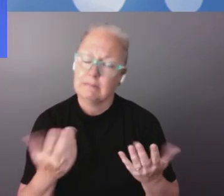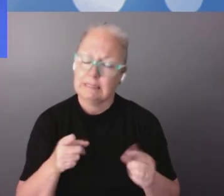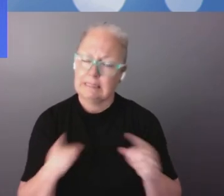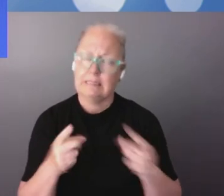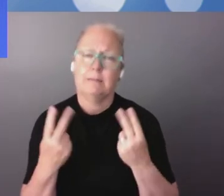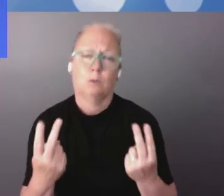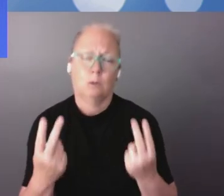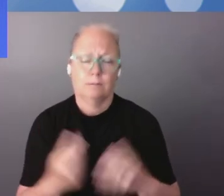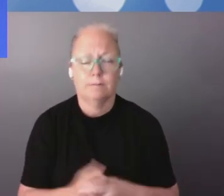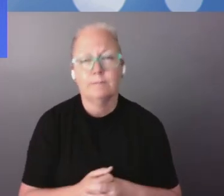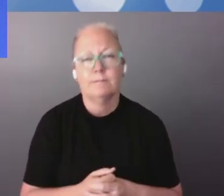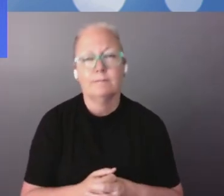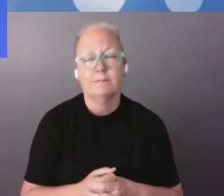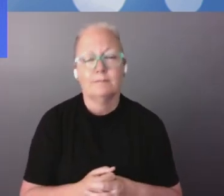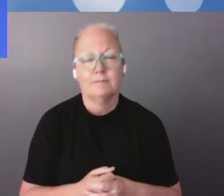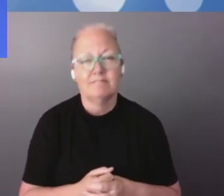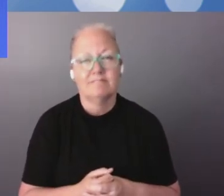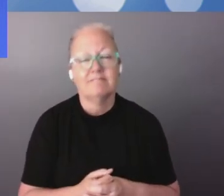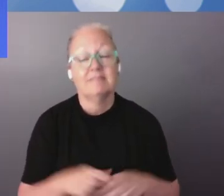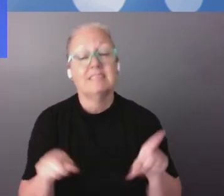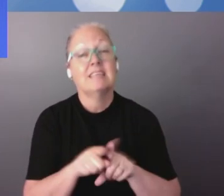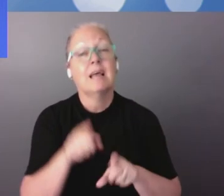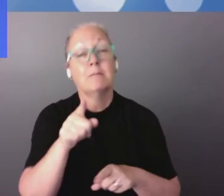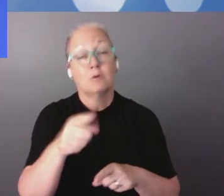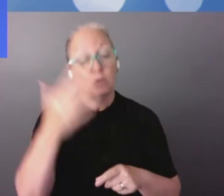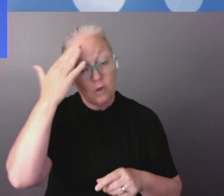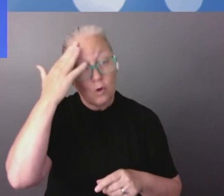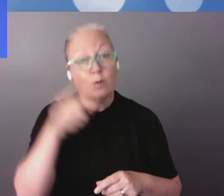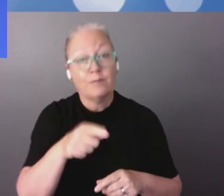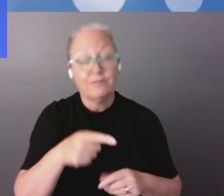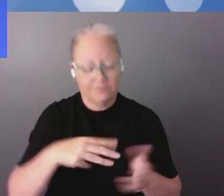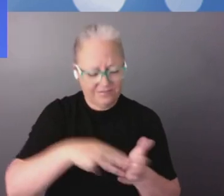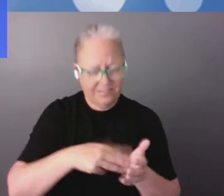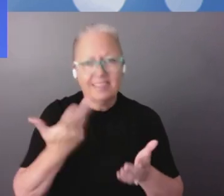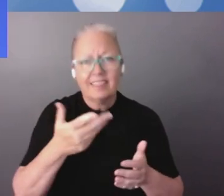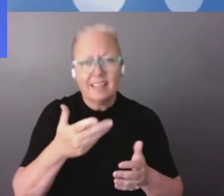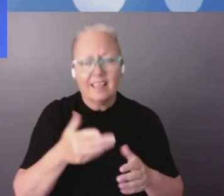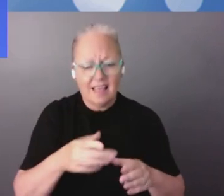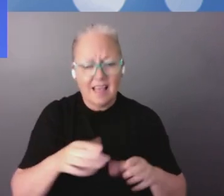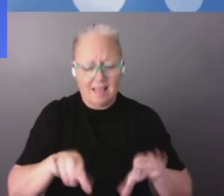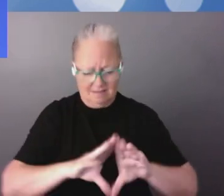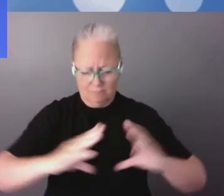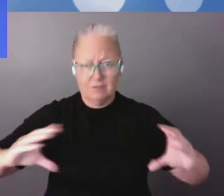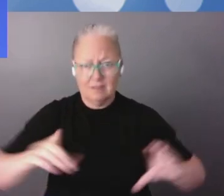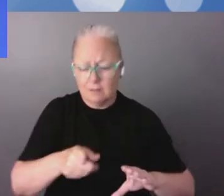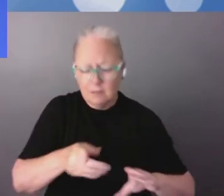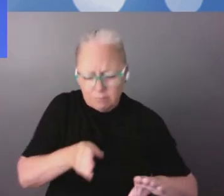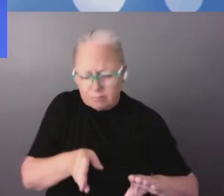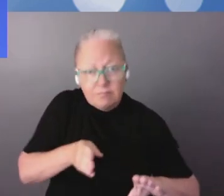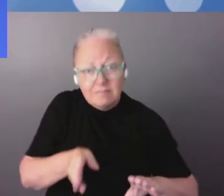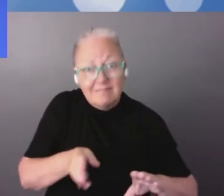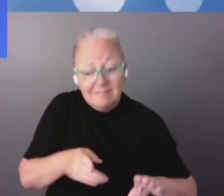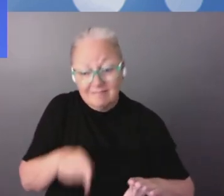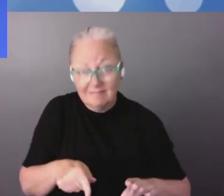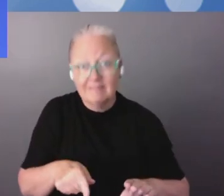It's just like a knife, which you can use to cut a slice of bread, but which you can also use to hurt somebody. And